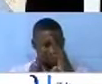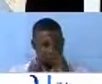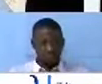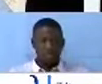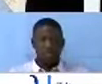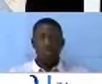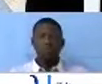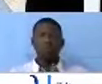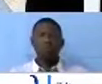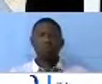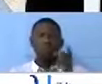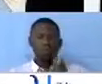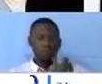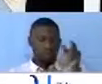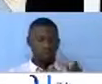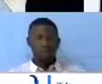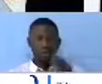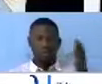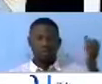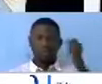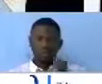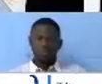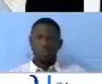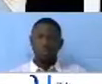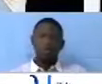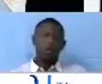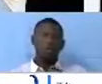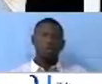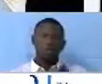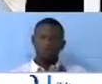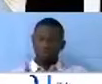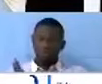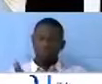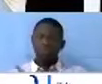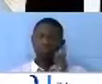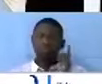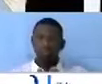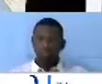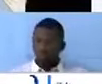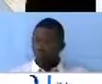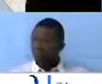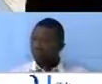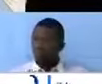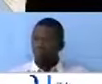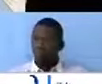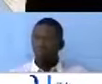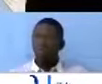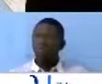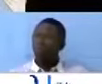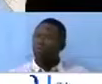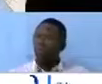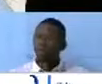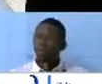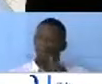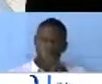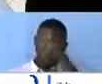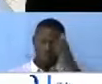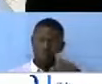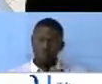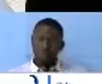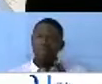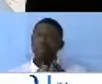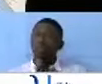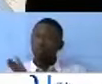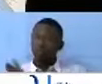in. Our rules require us to do that. You have to obey the decorum, the rules that